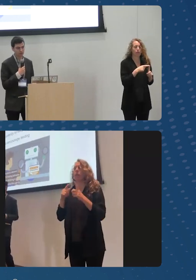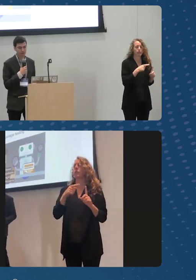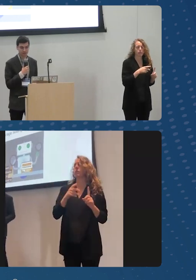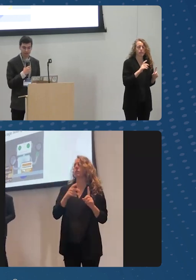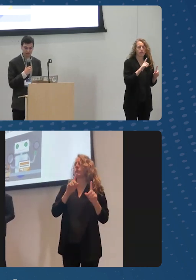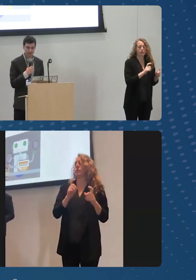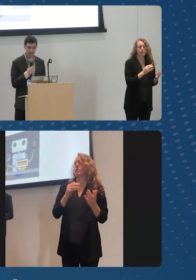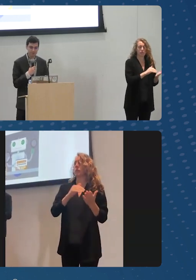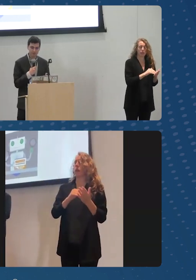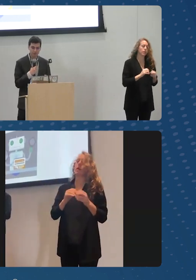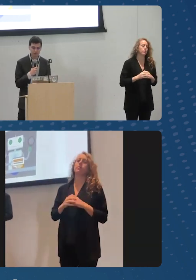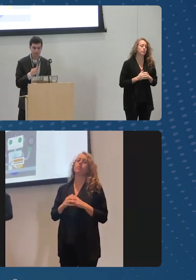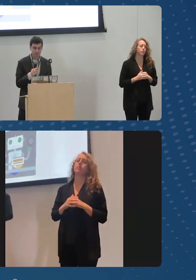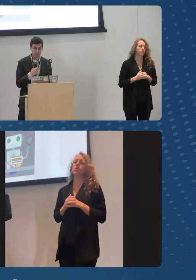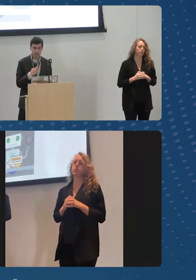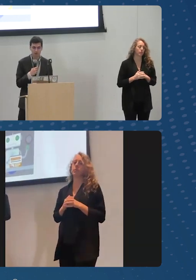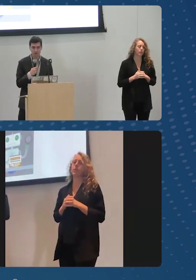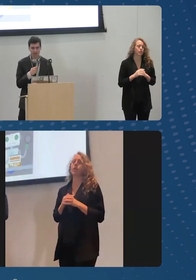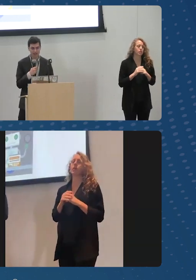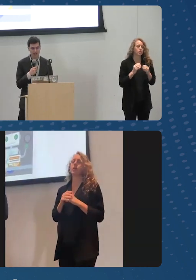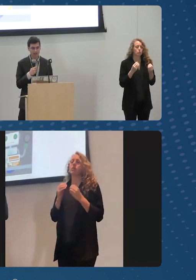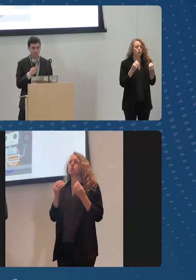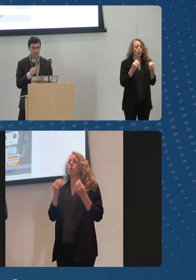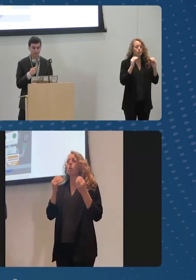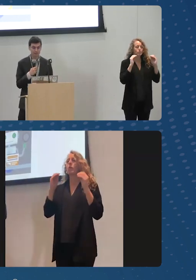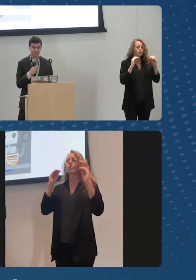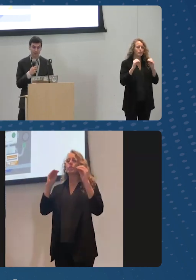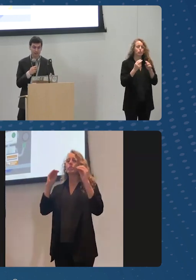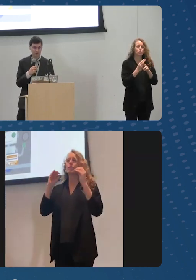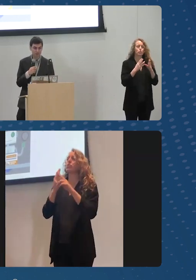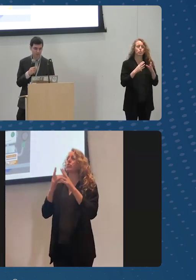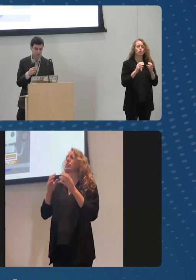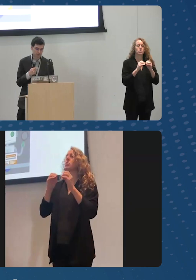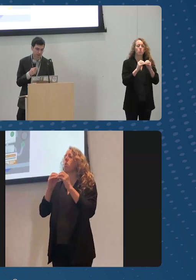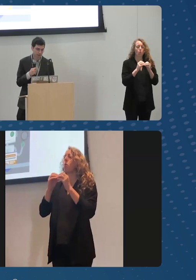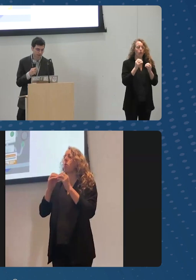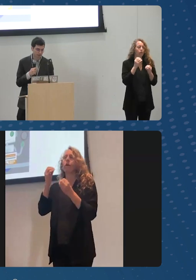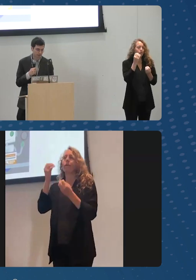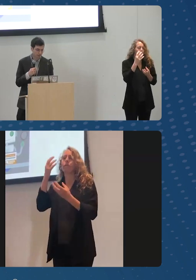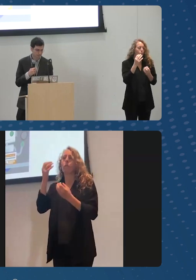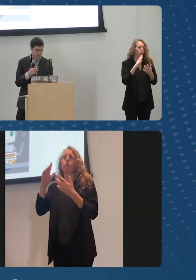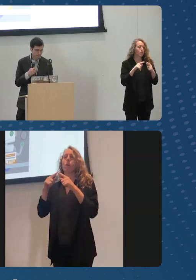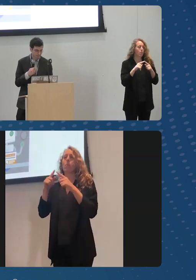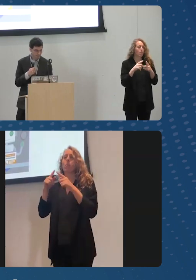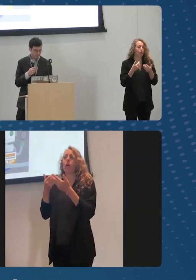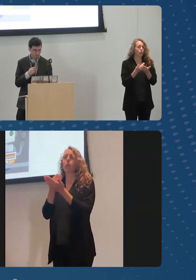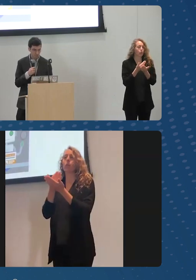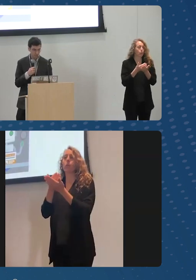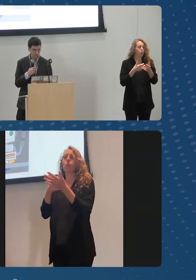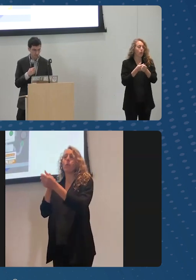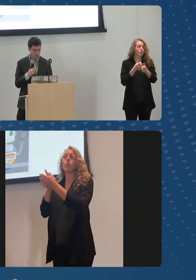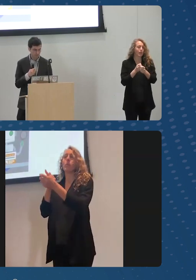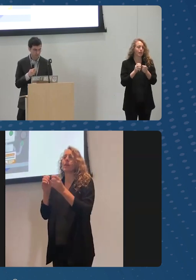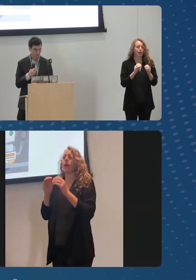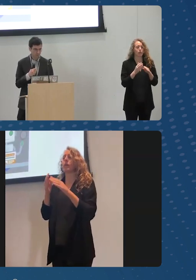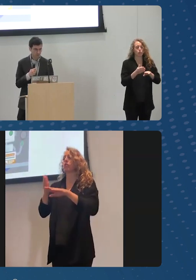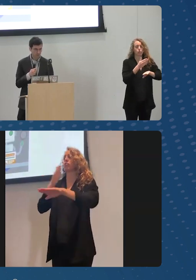leveraged to encourage testing, keeping users informed about the AI capabilities and increasing transparency.